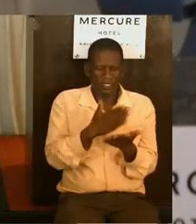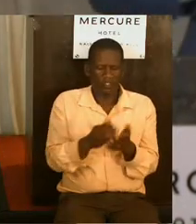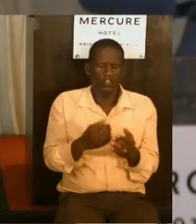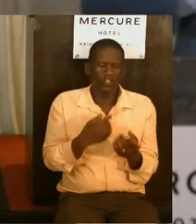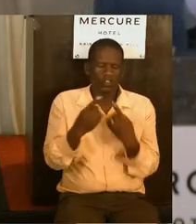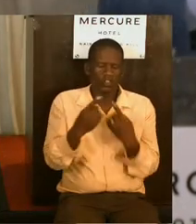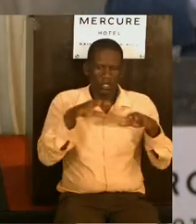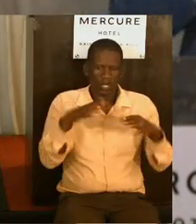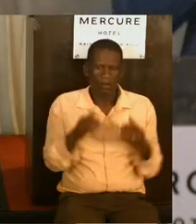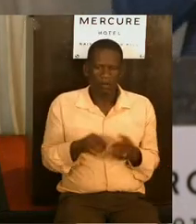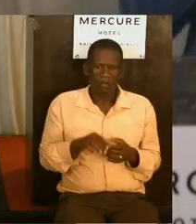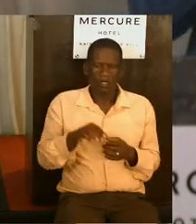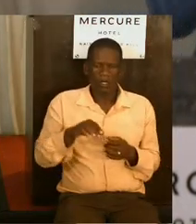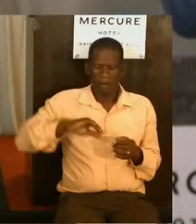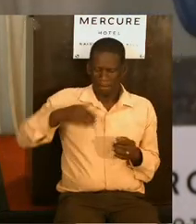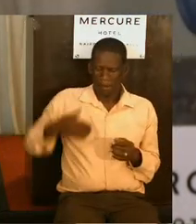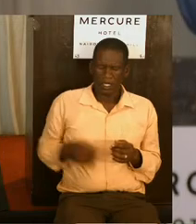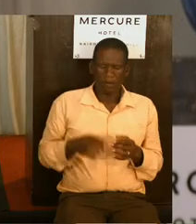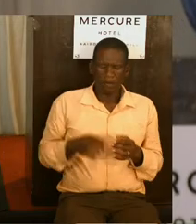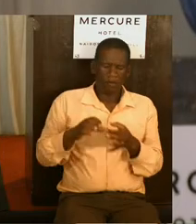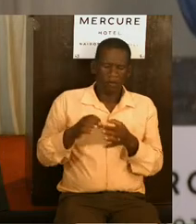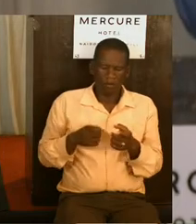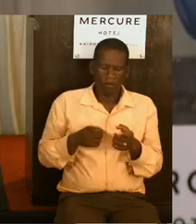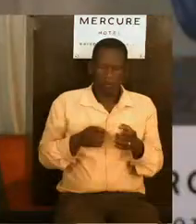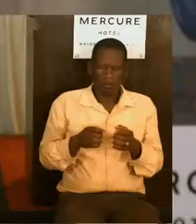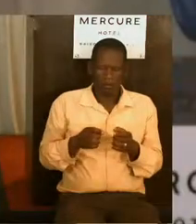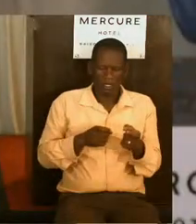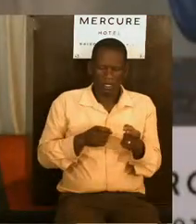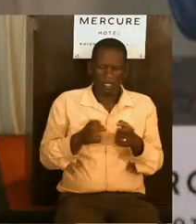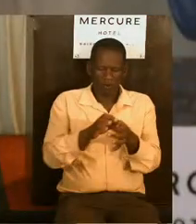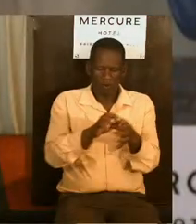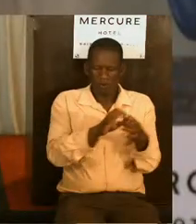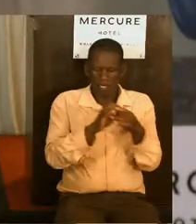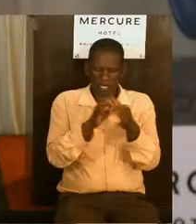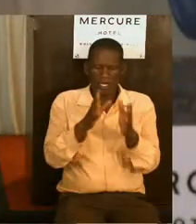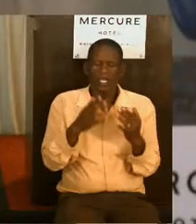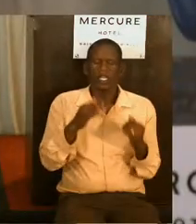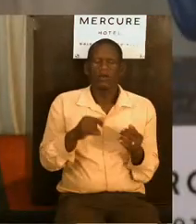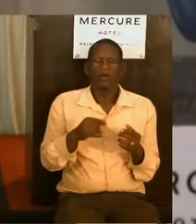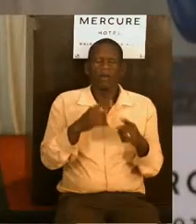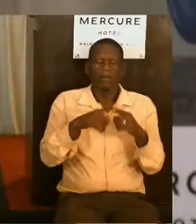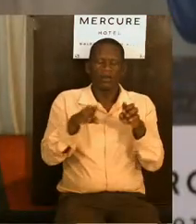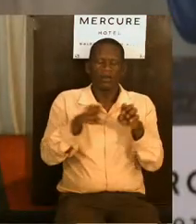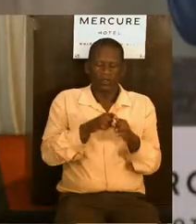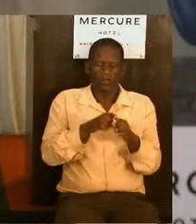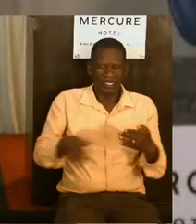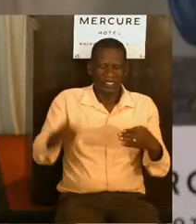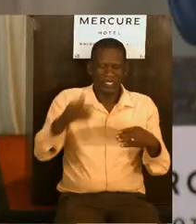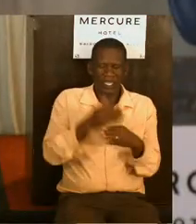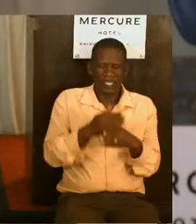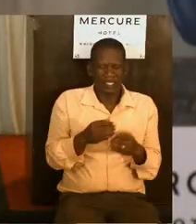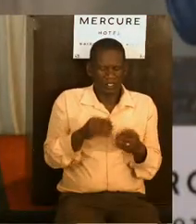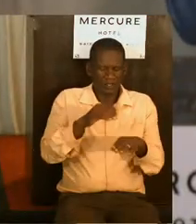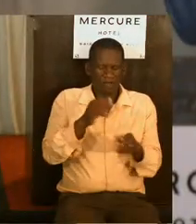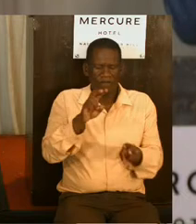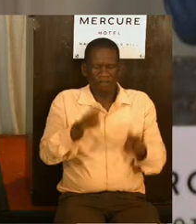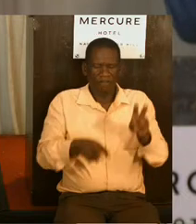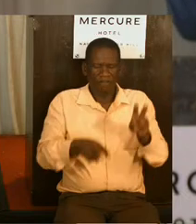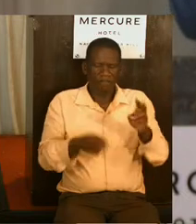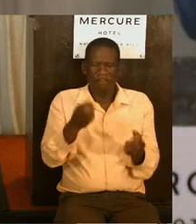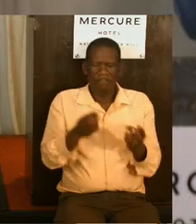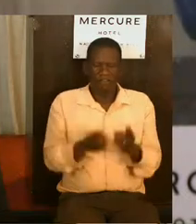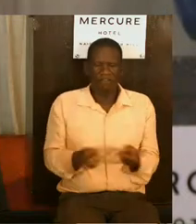talked about the modulator but also it just adds flavor and value